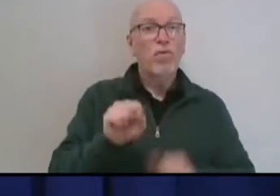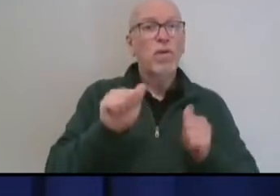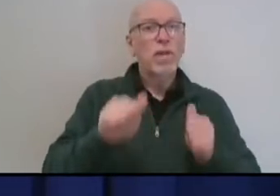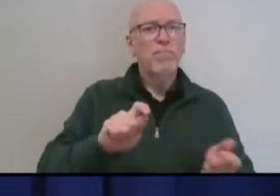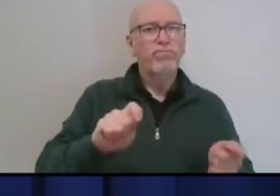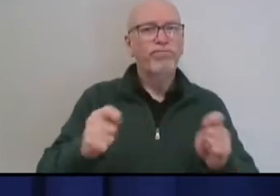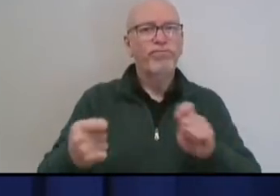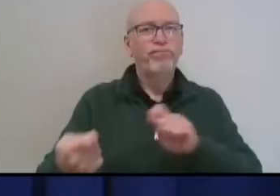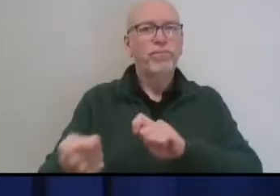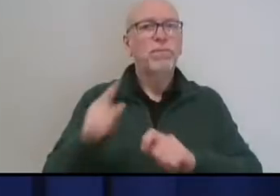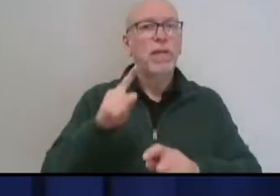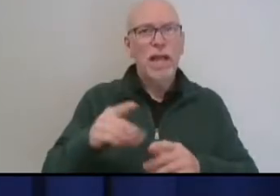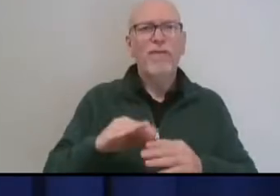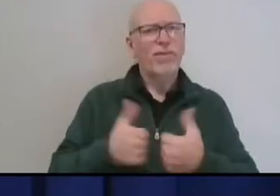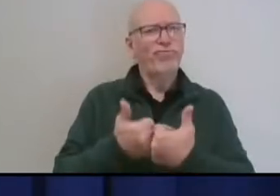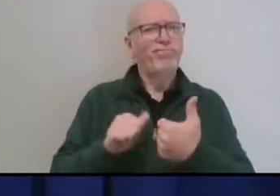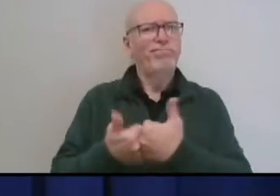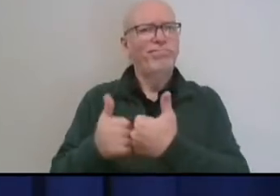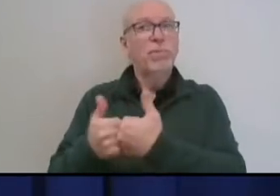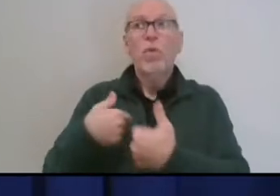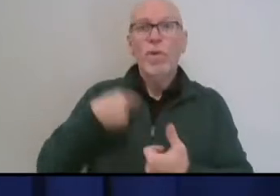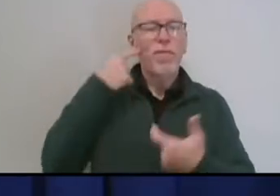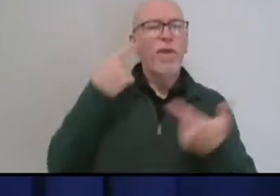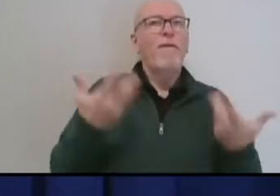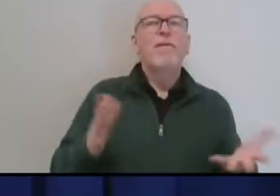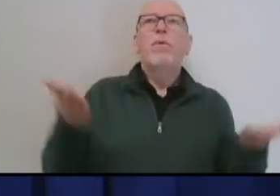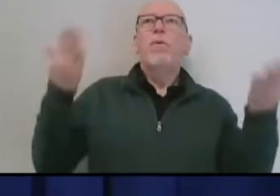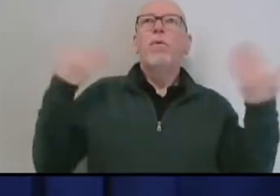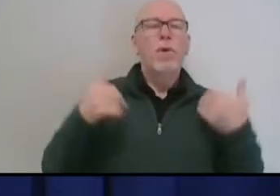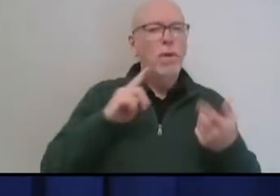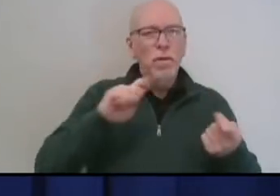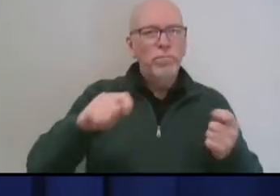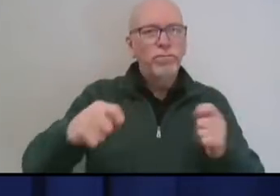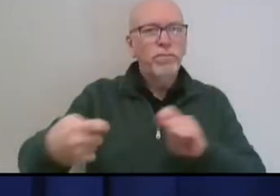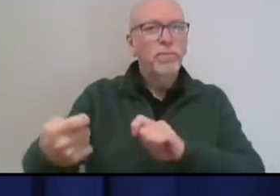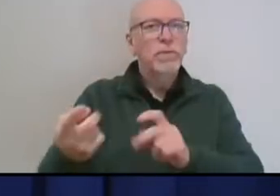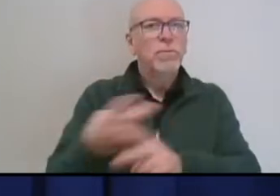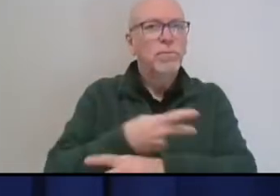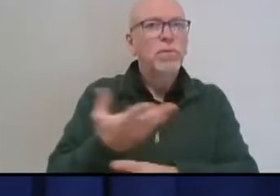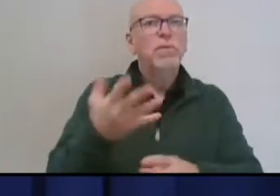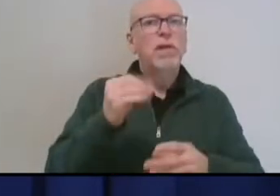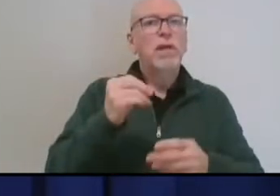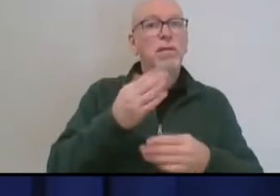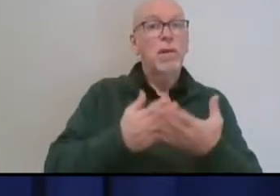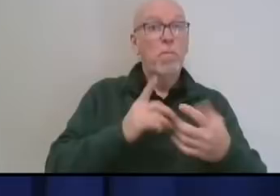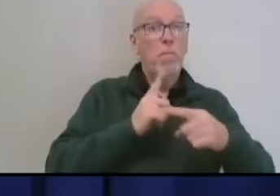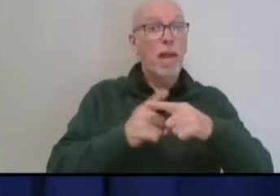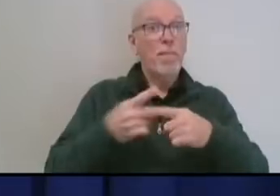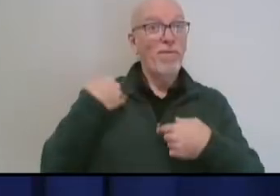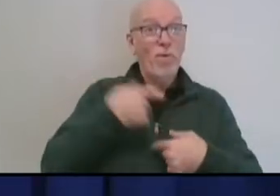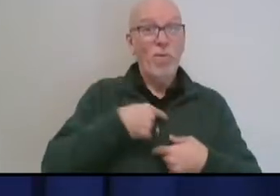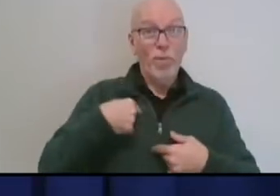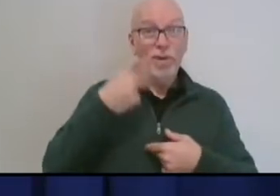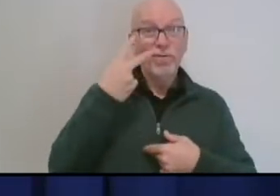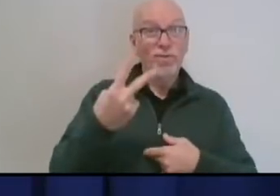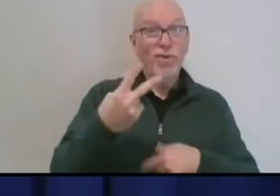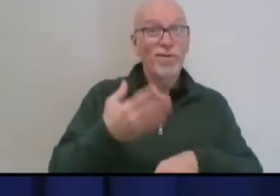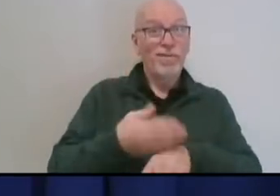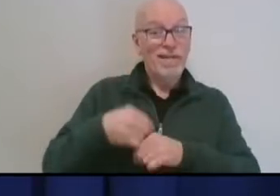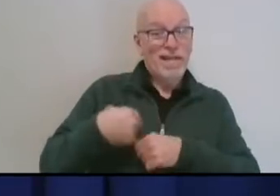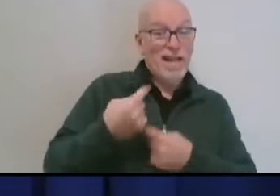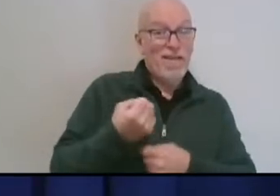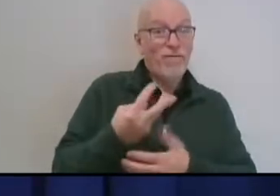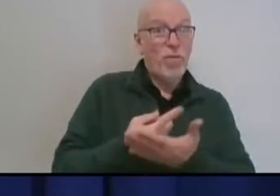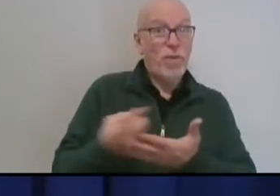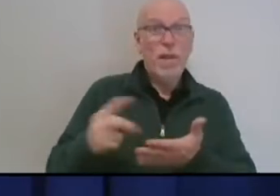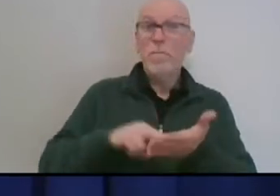many challenges just when we think the worst is behind us, and that even positive trends like those that we have seen in recent weeks don't